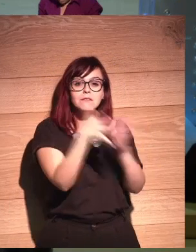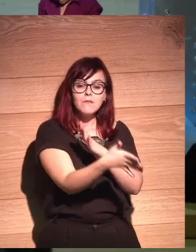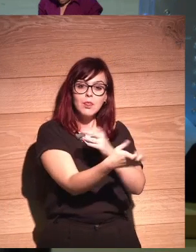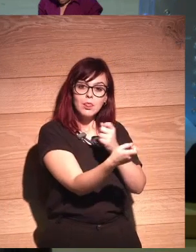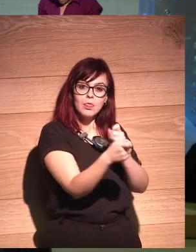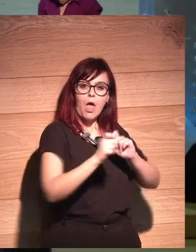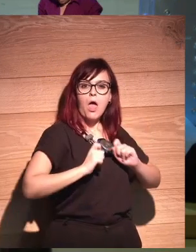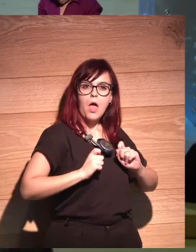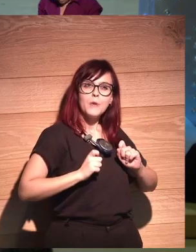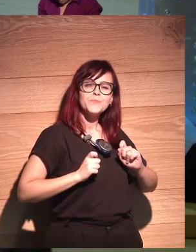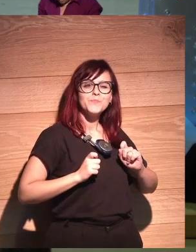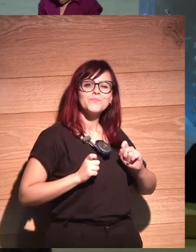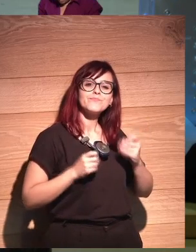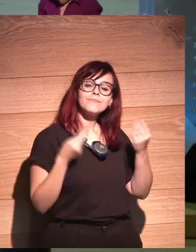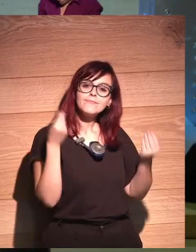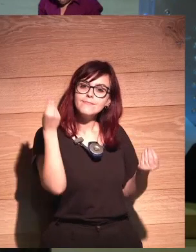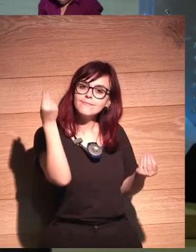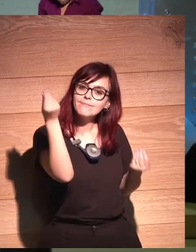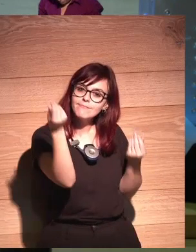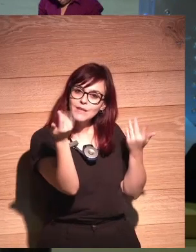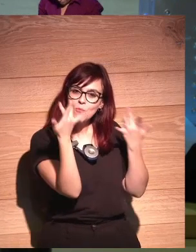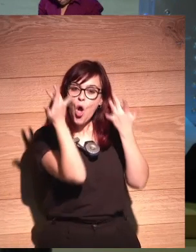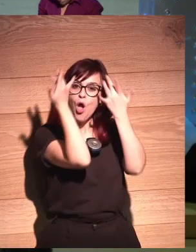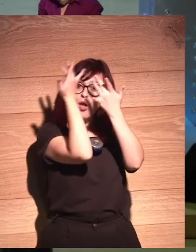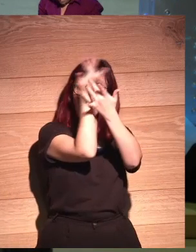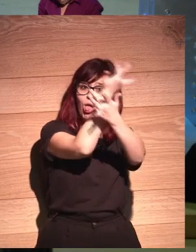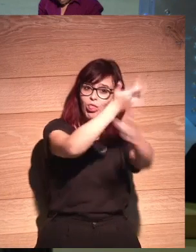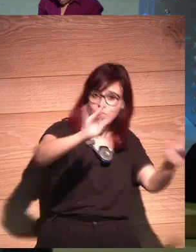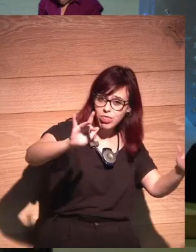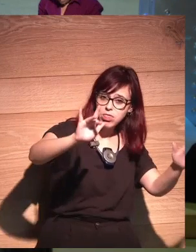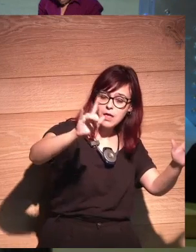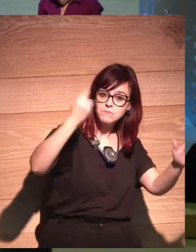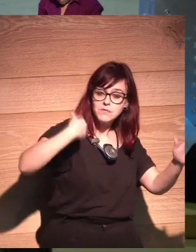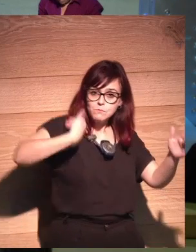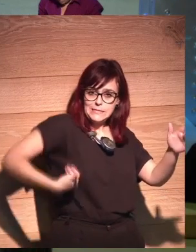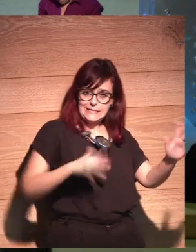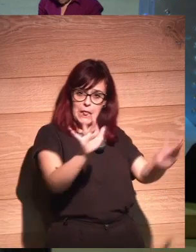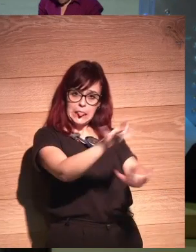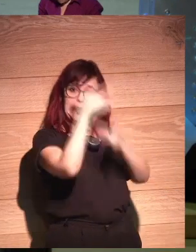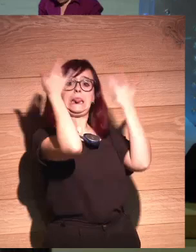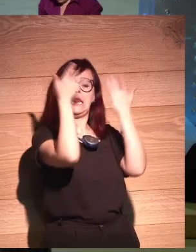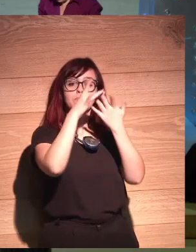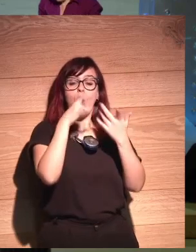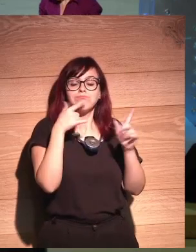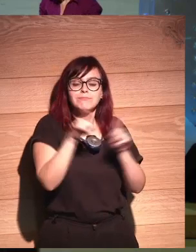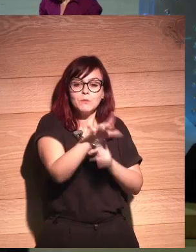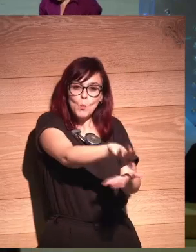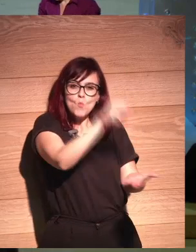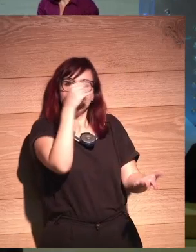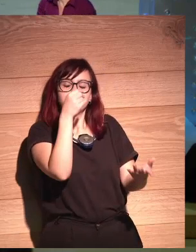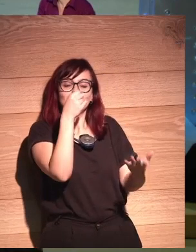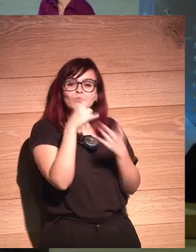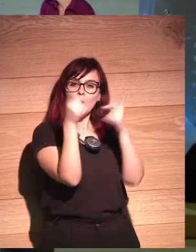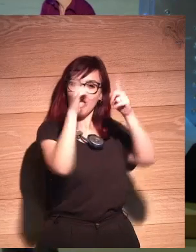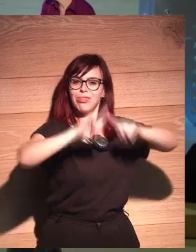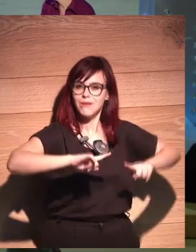cultural languages have given us that awareness of things without